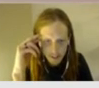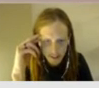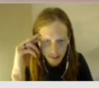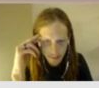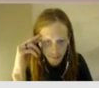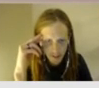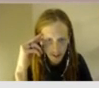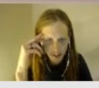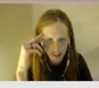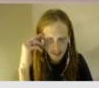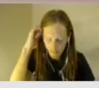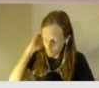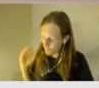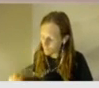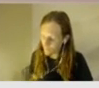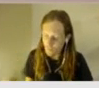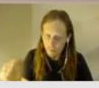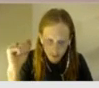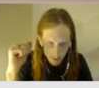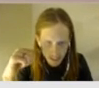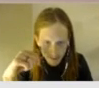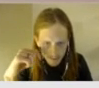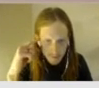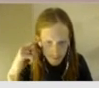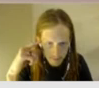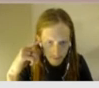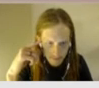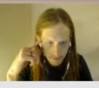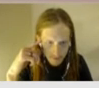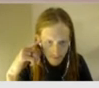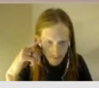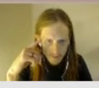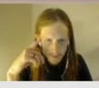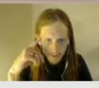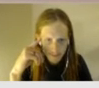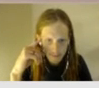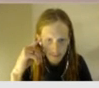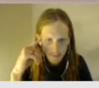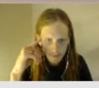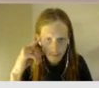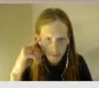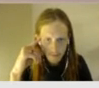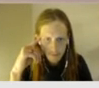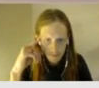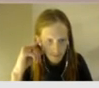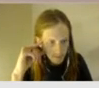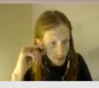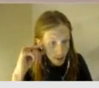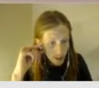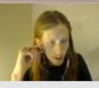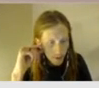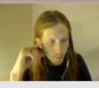so maybe that helps influence me a little bit, you know, and I think too, in terms of getting over your